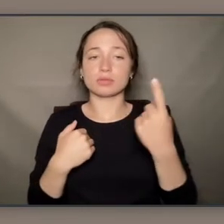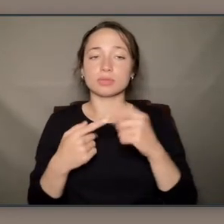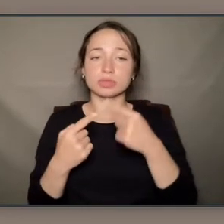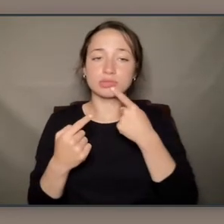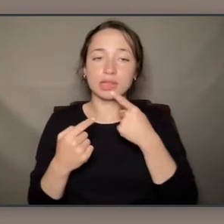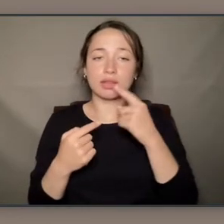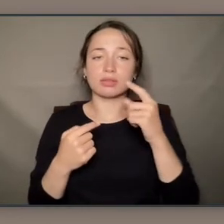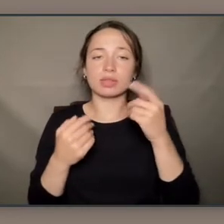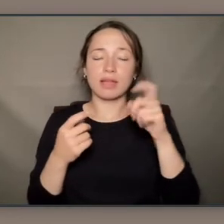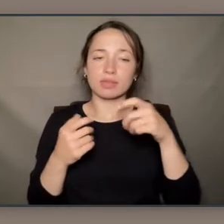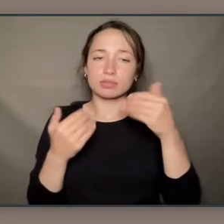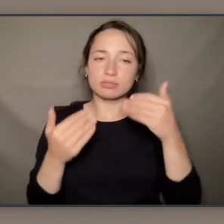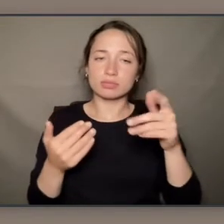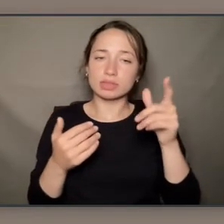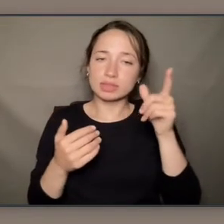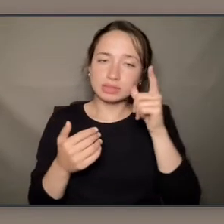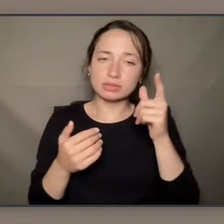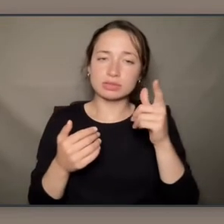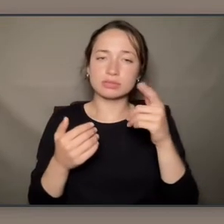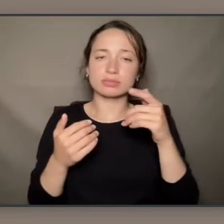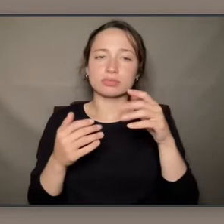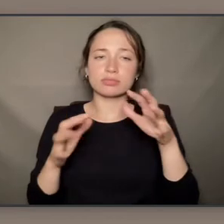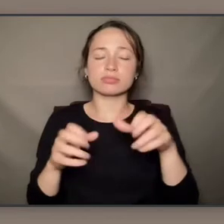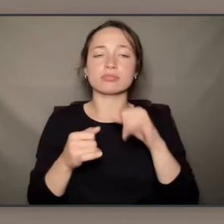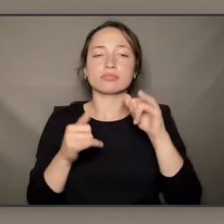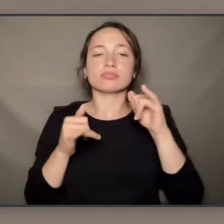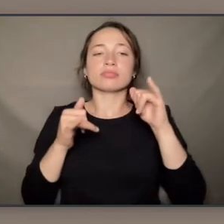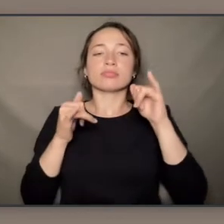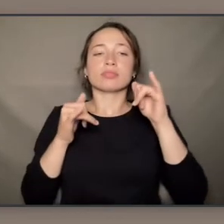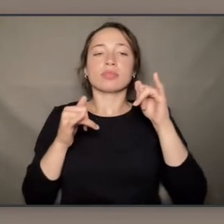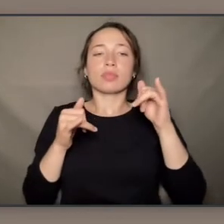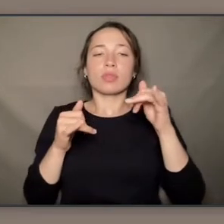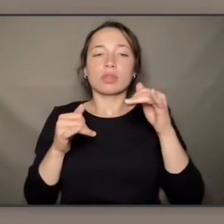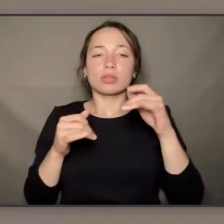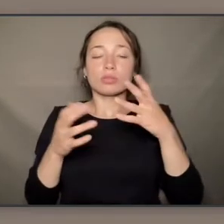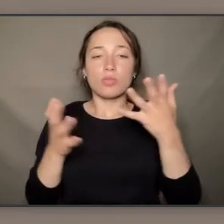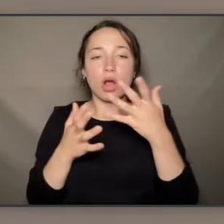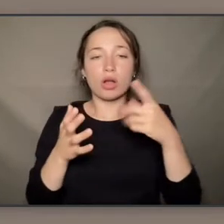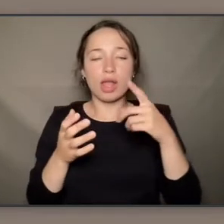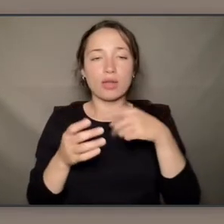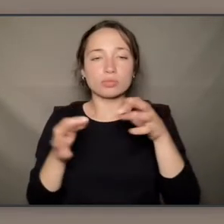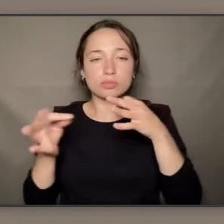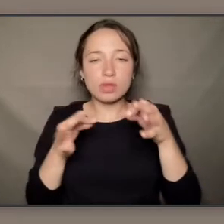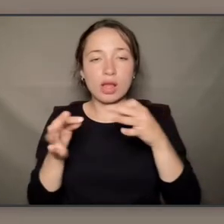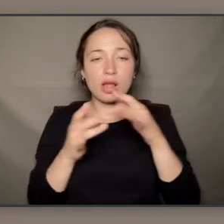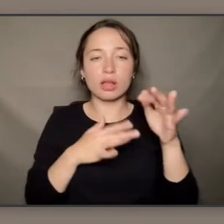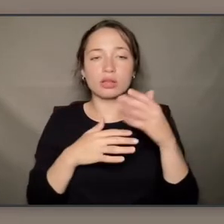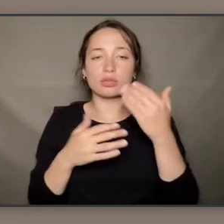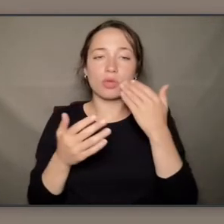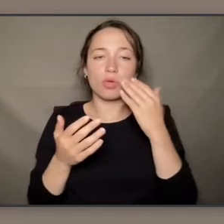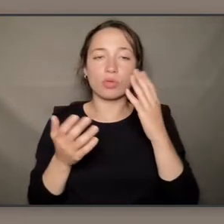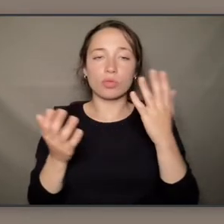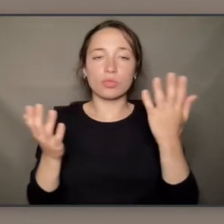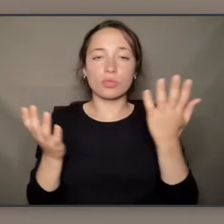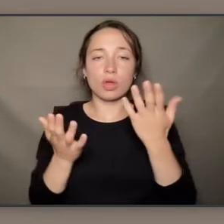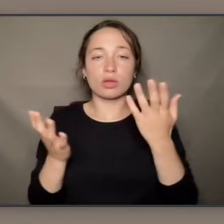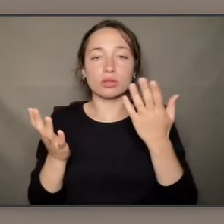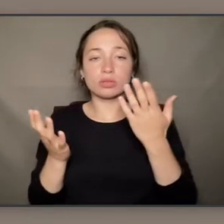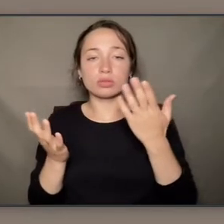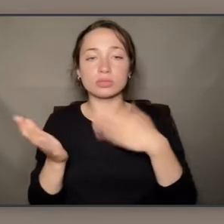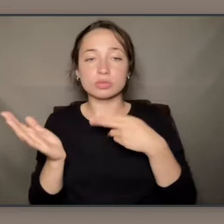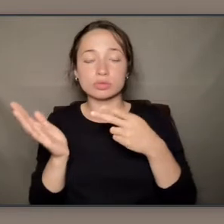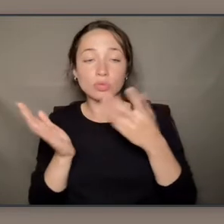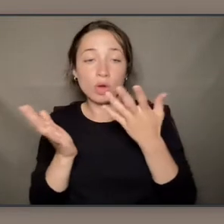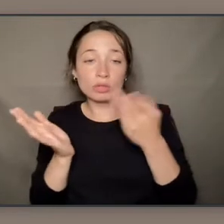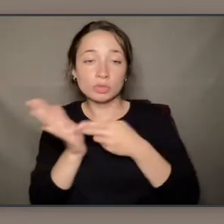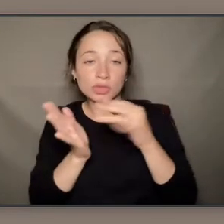listen and take in what you're explaining to them too, which, the truth is, at least my truth is